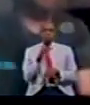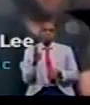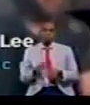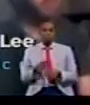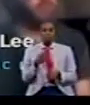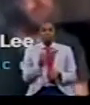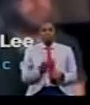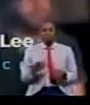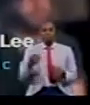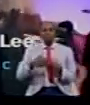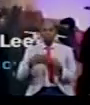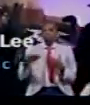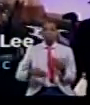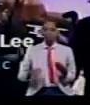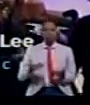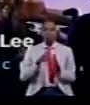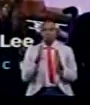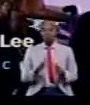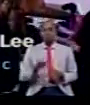Men's prayer. The